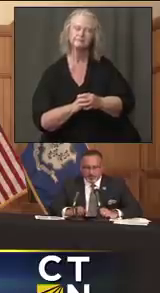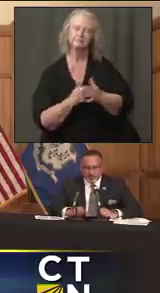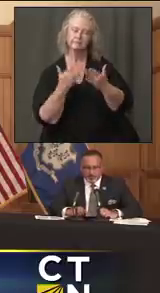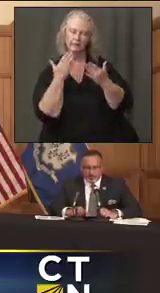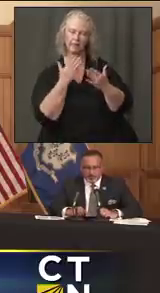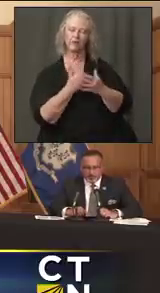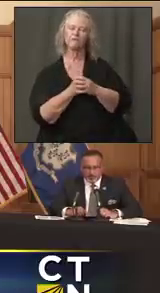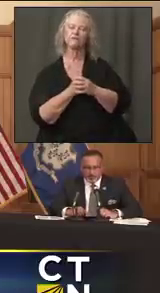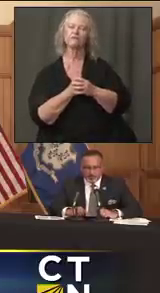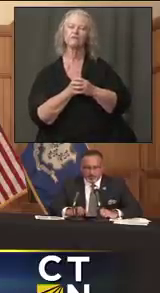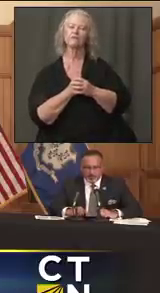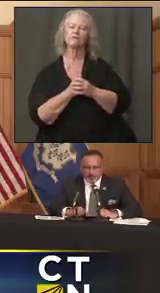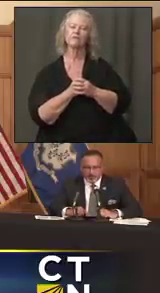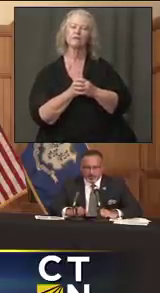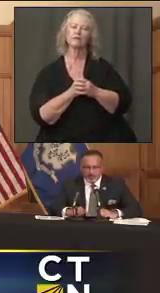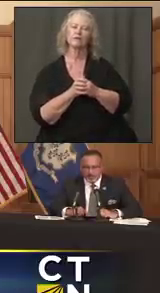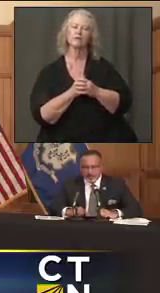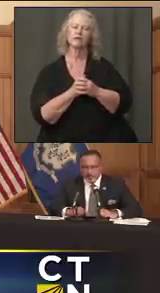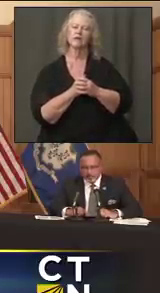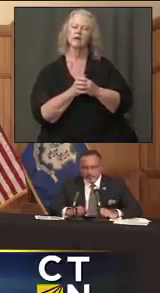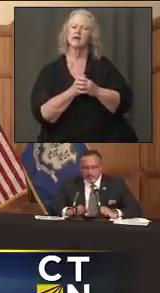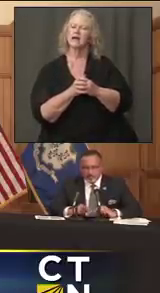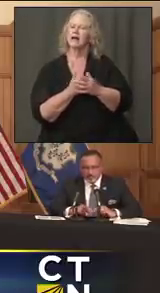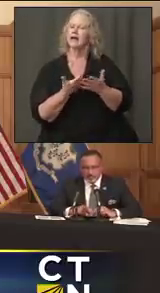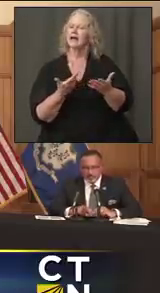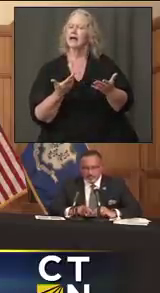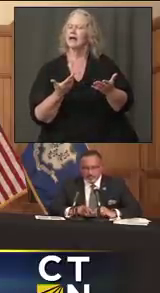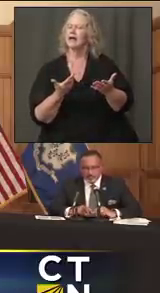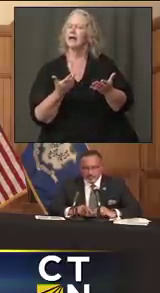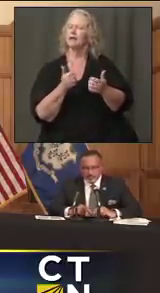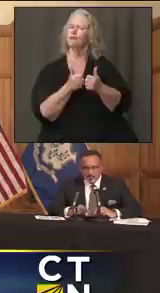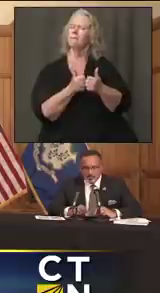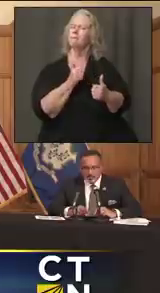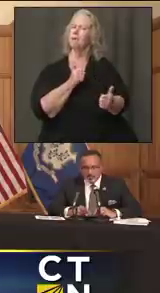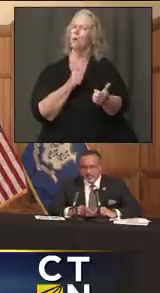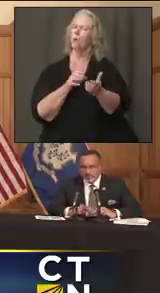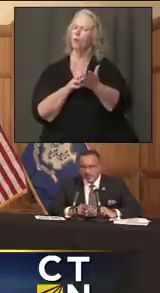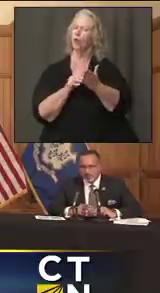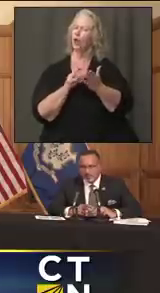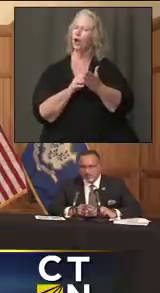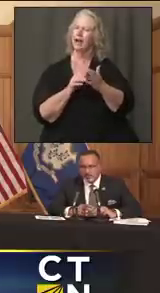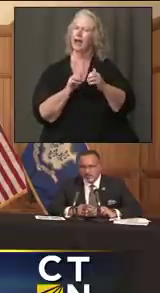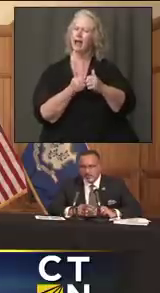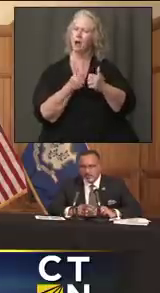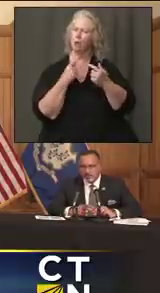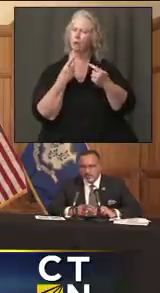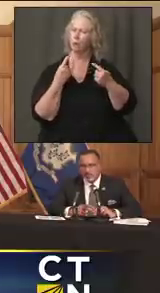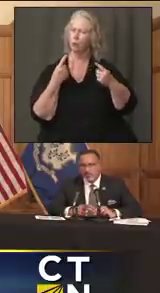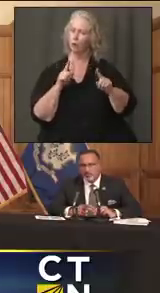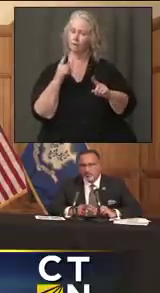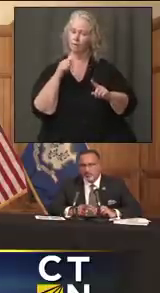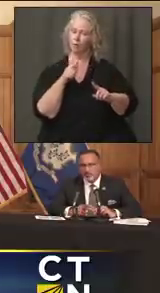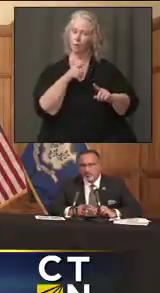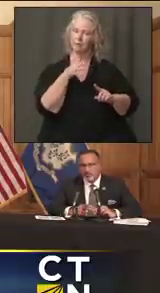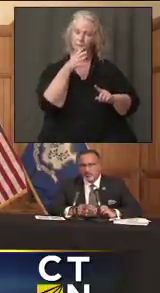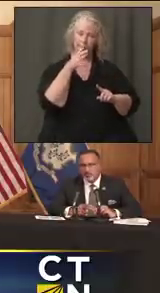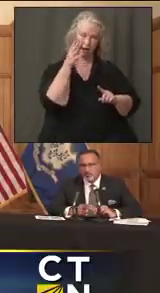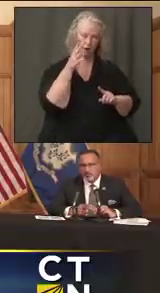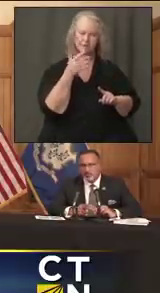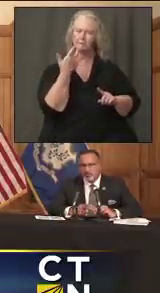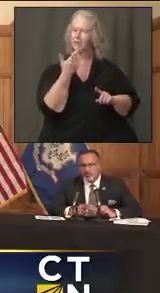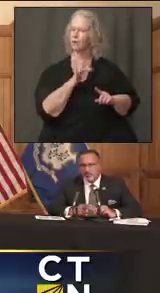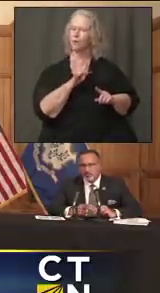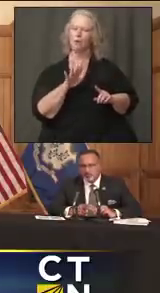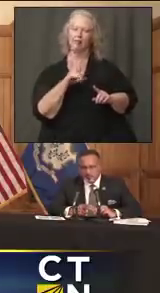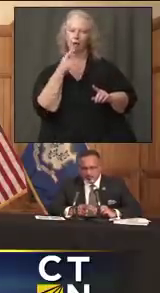Thank you. How is remote learning going to work for parents who don't want to send their children